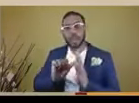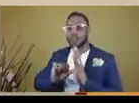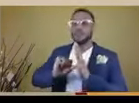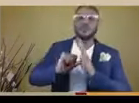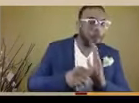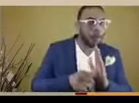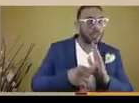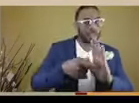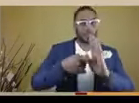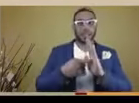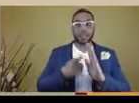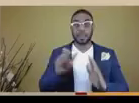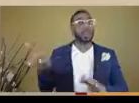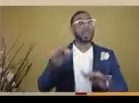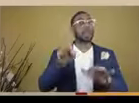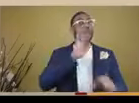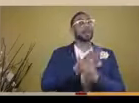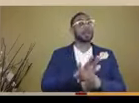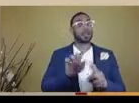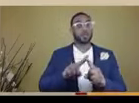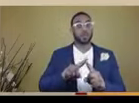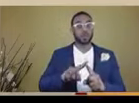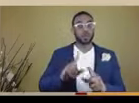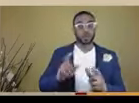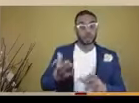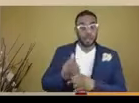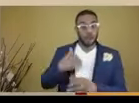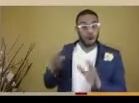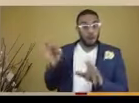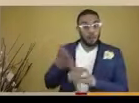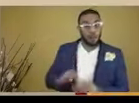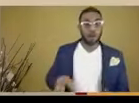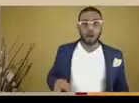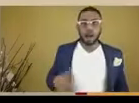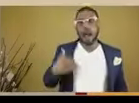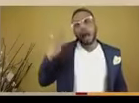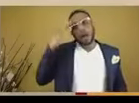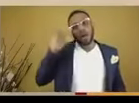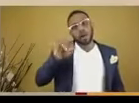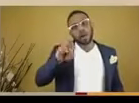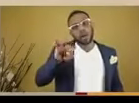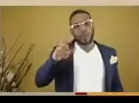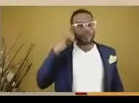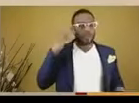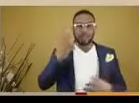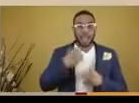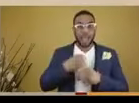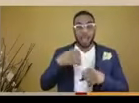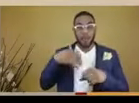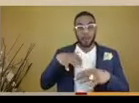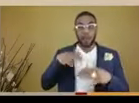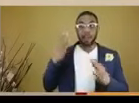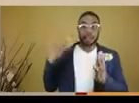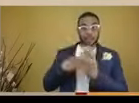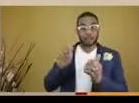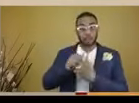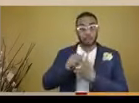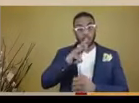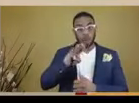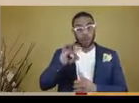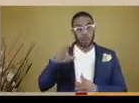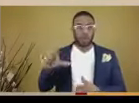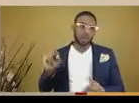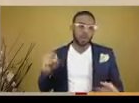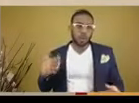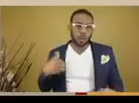mandate that they committed to get our votes. I know Joe Biden for years. I marched against Joe Biden with the crime bill. So we